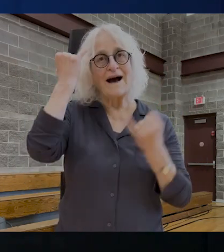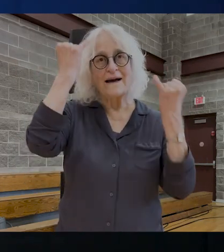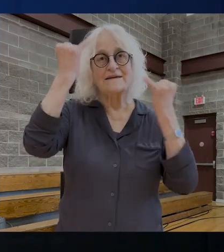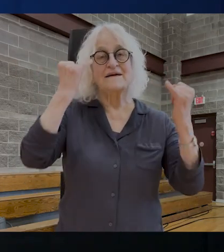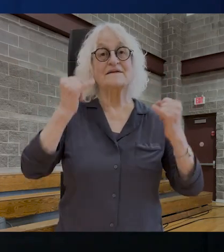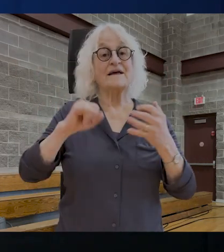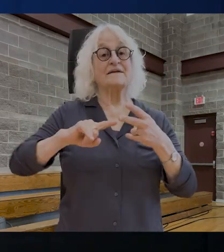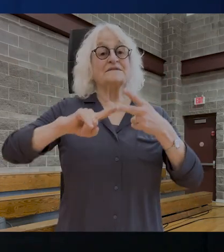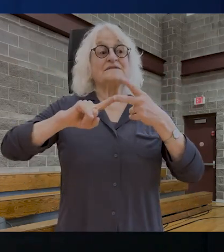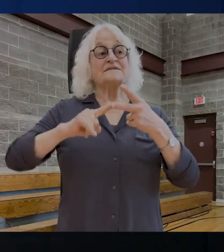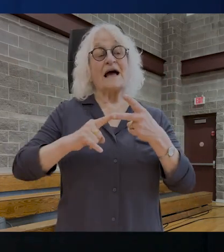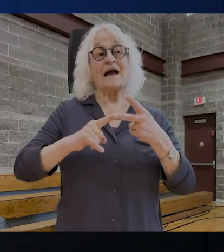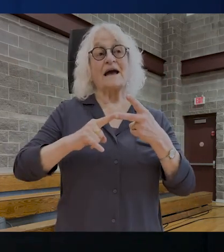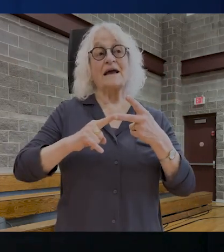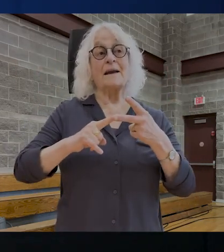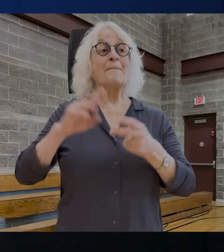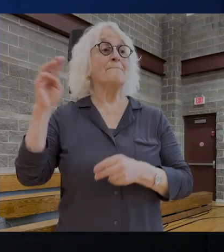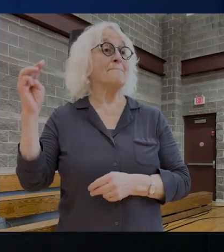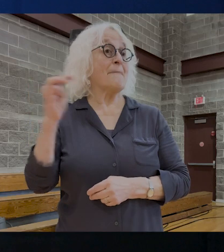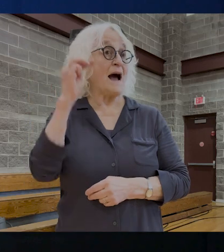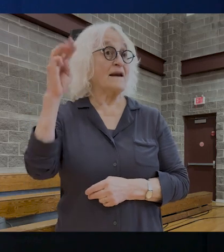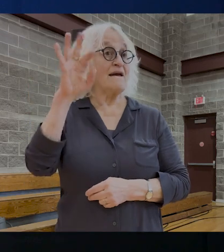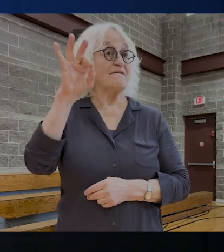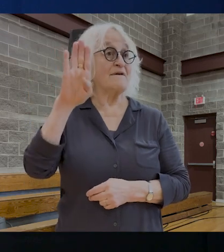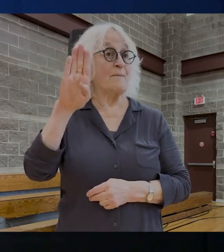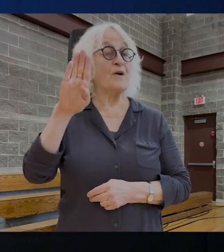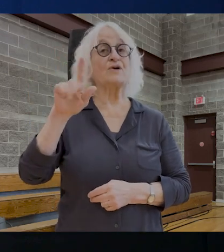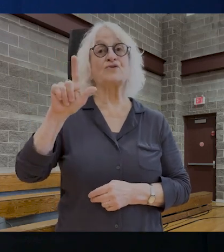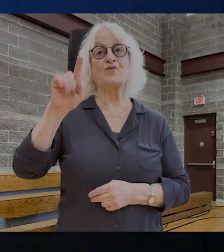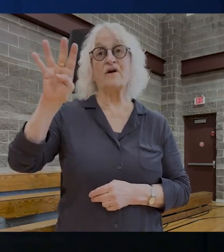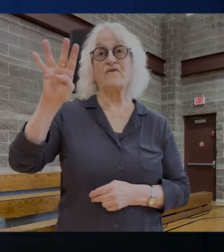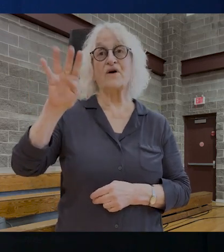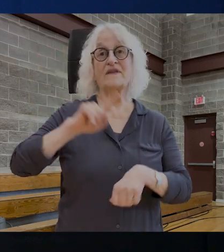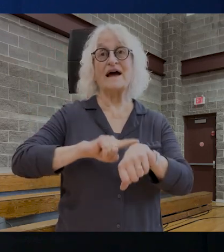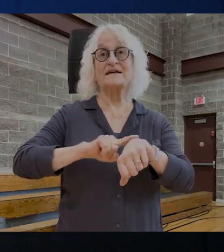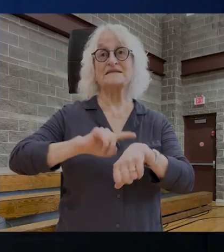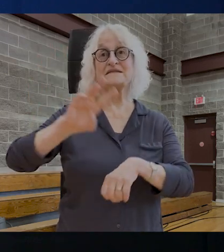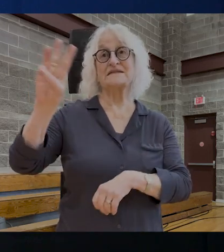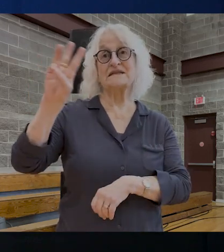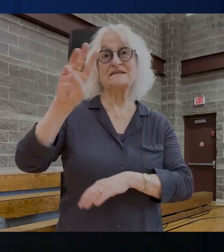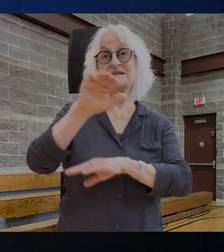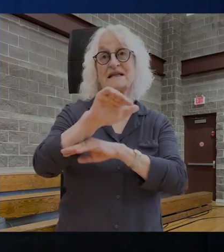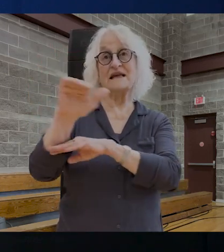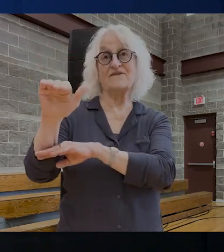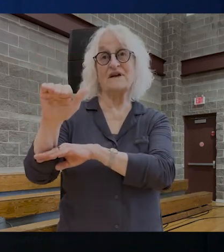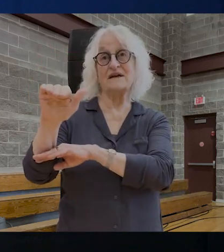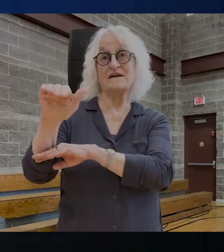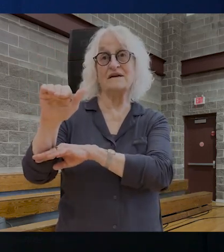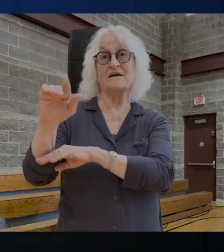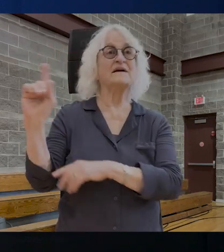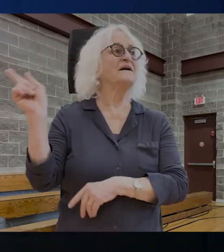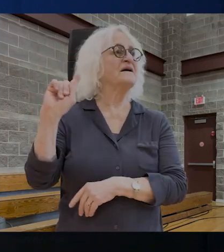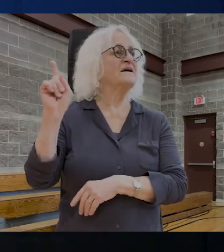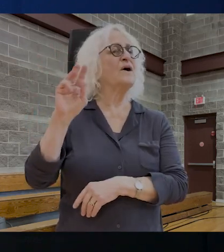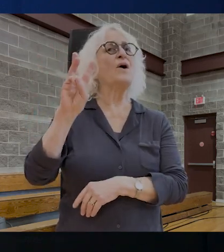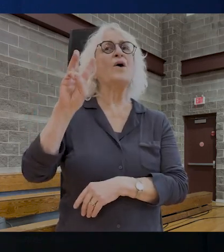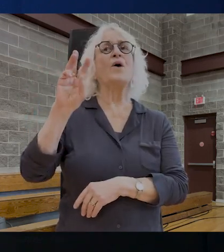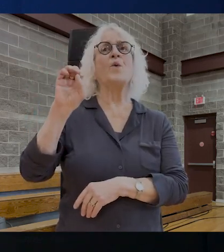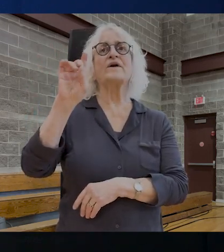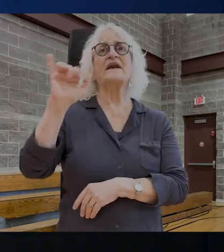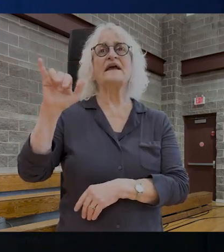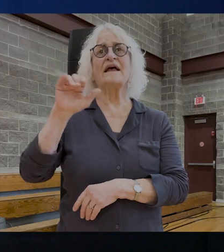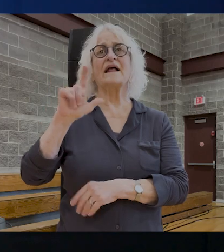second will be held Monday, February 24th at 6 p.m. at Woodneath